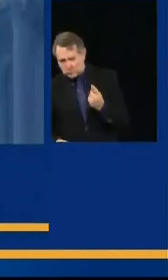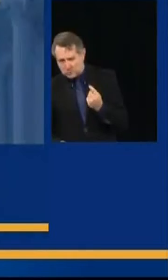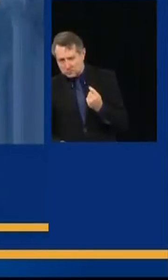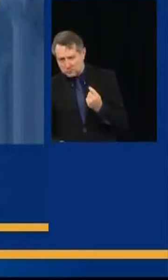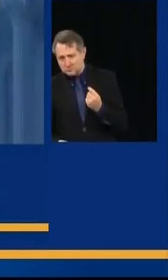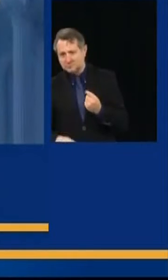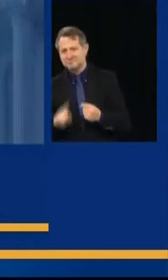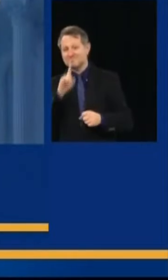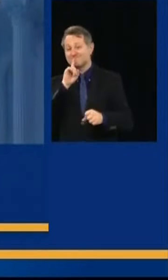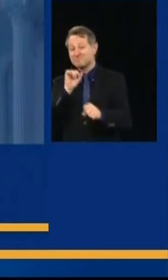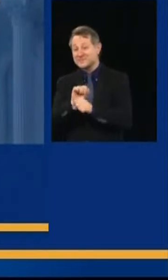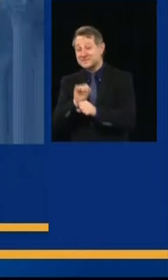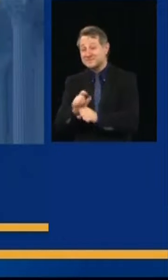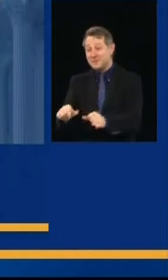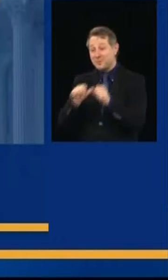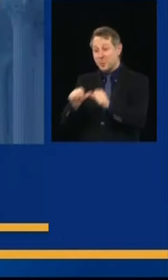Americans.